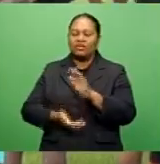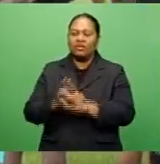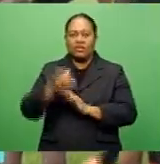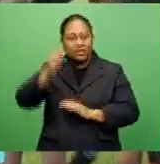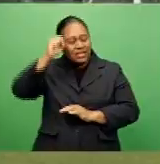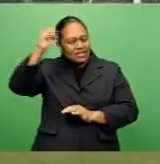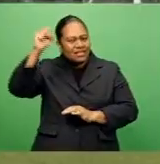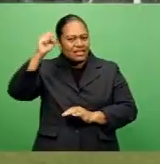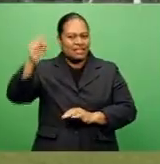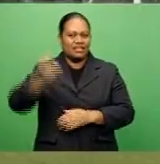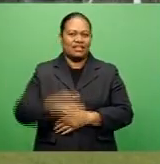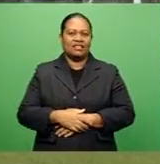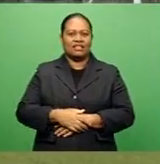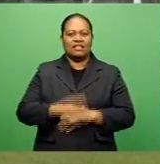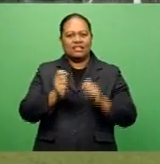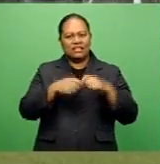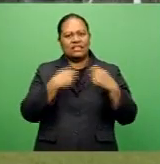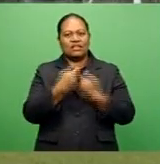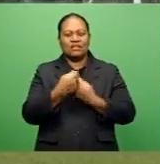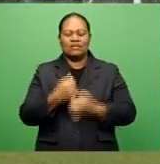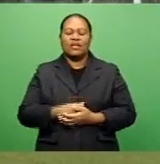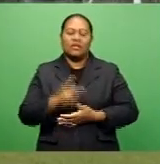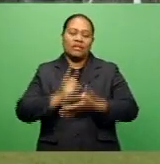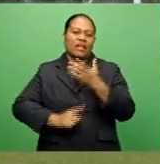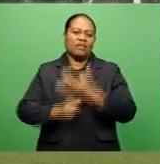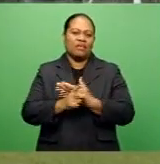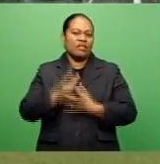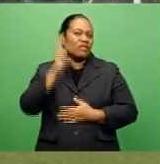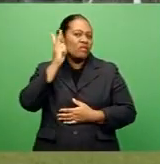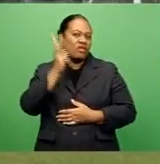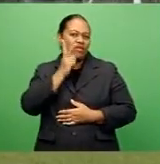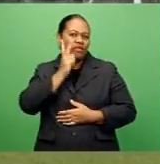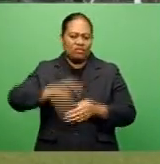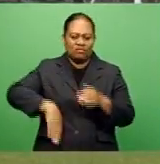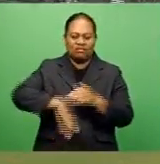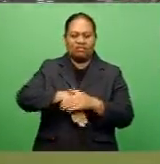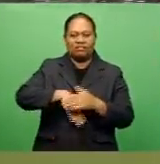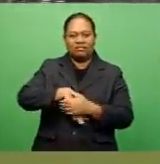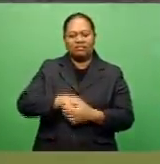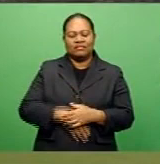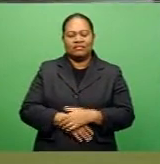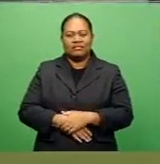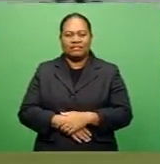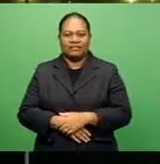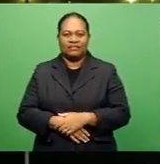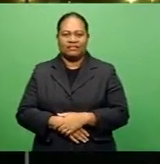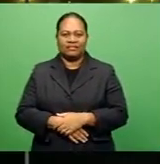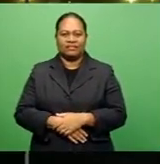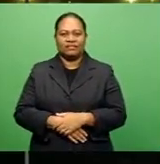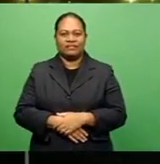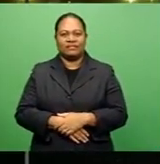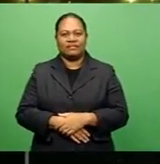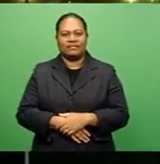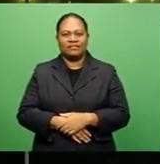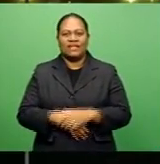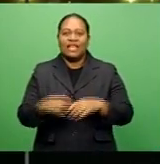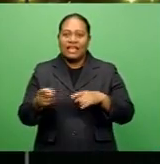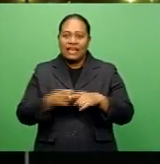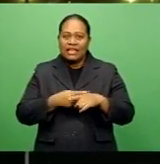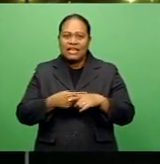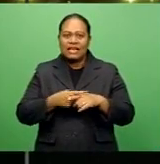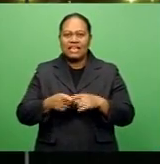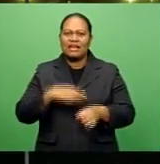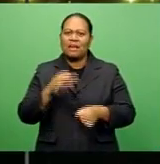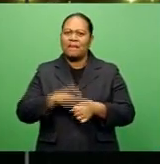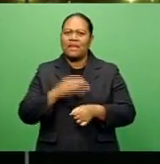will feature at the upcoming Vodafone Premier League. Venina Rakautonga, FBC Sports. England made a